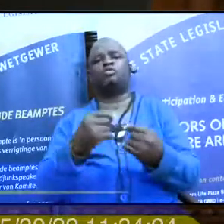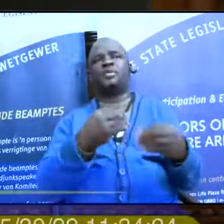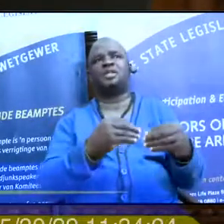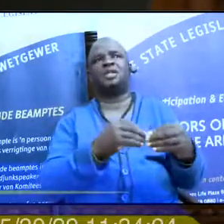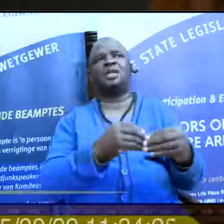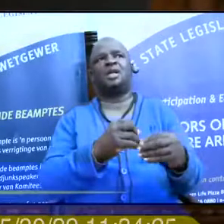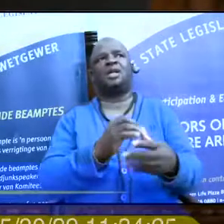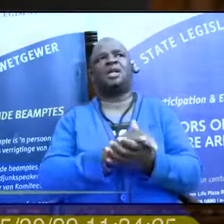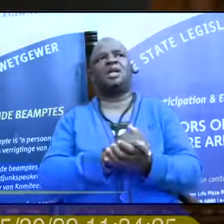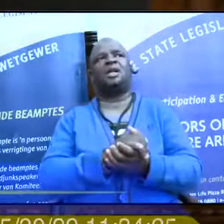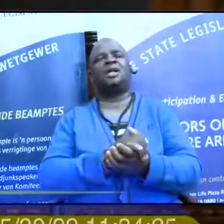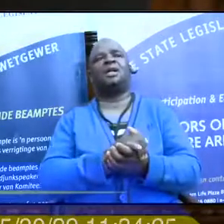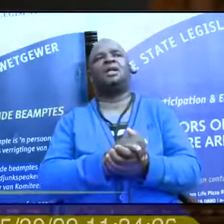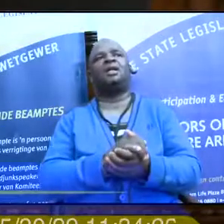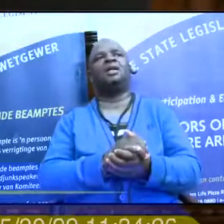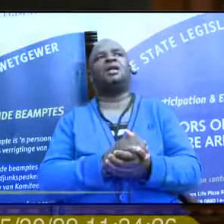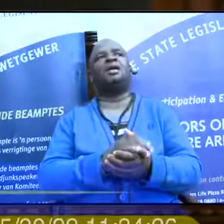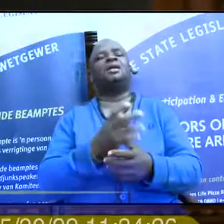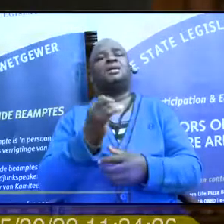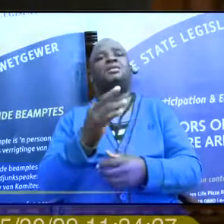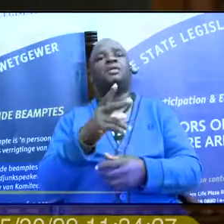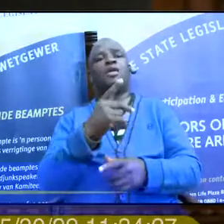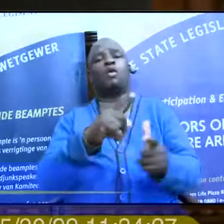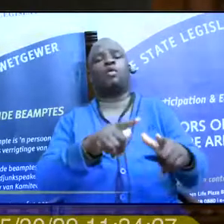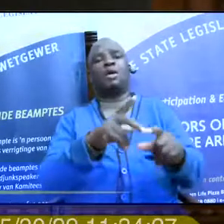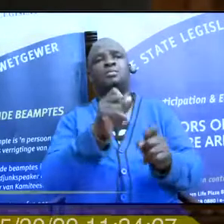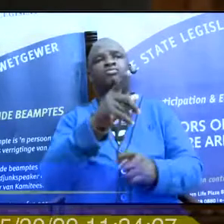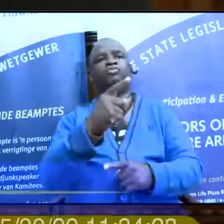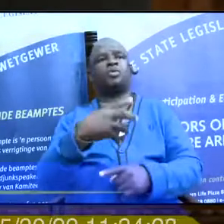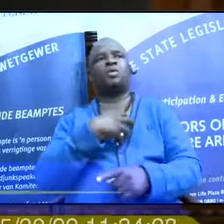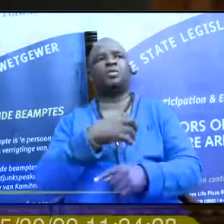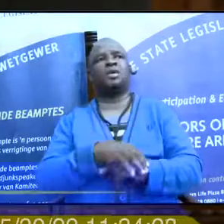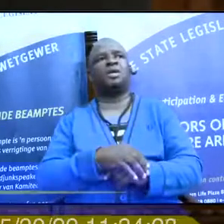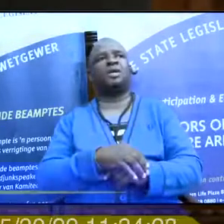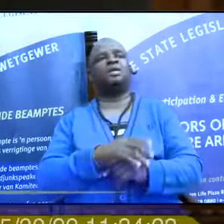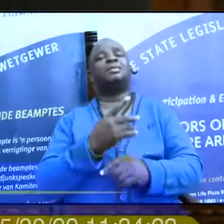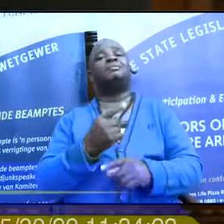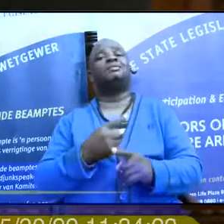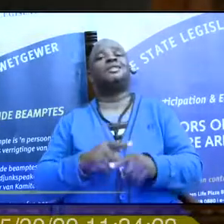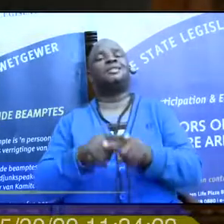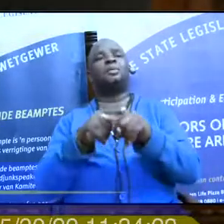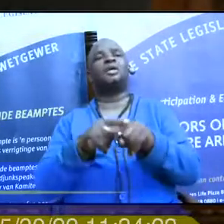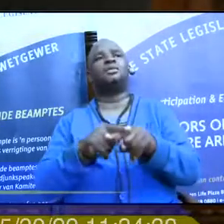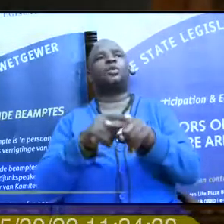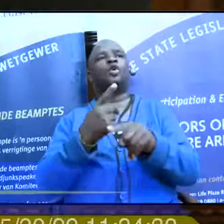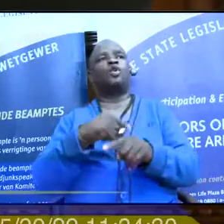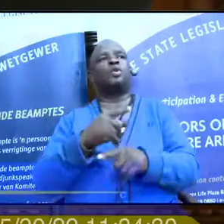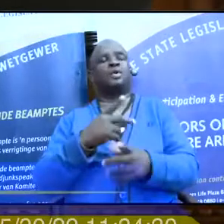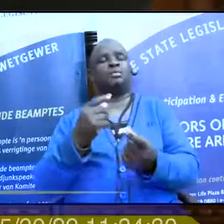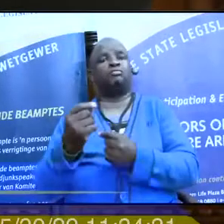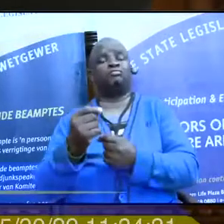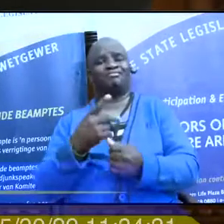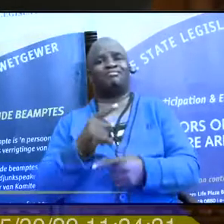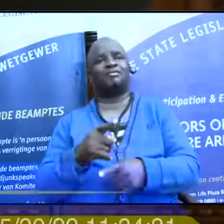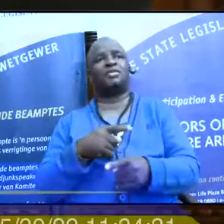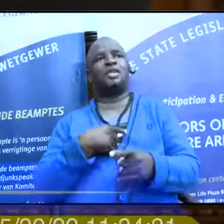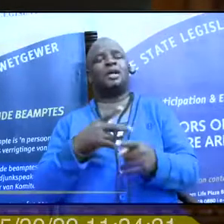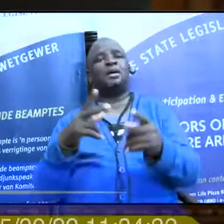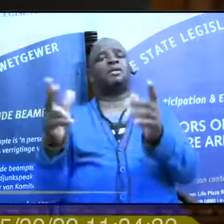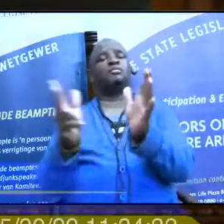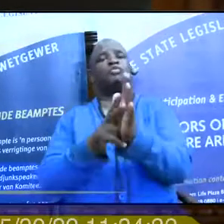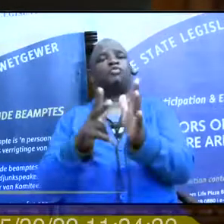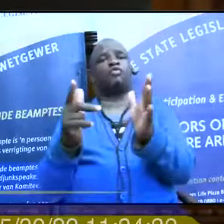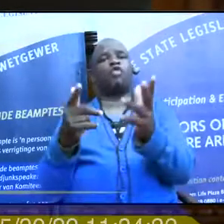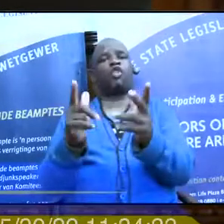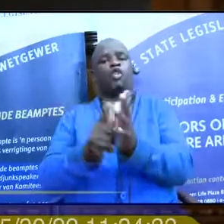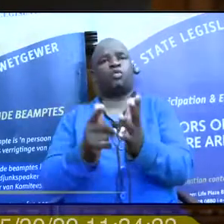have a a local person that is an owner so it is up to us to make sure that these are some of the legislations that we should pass that